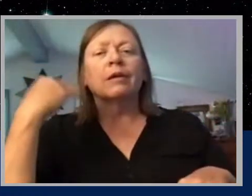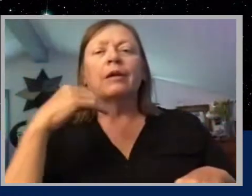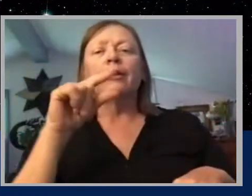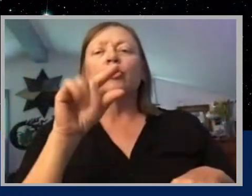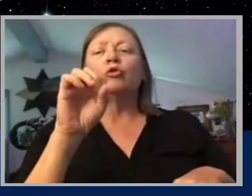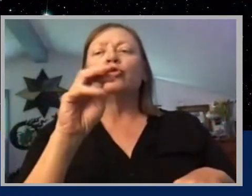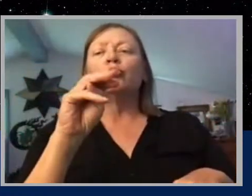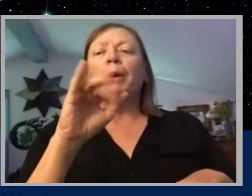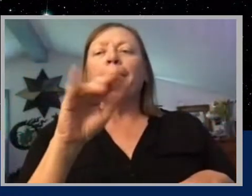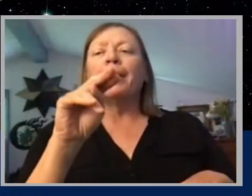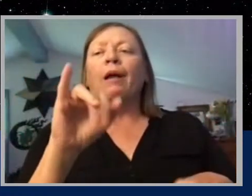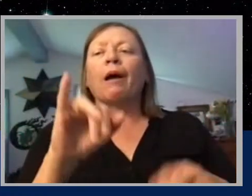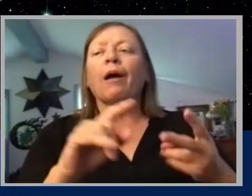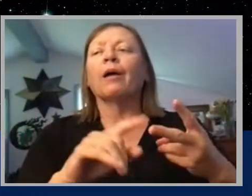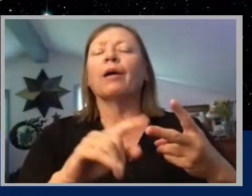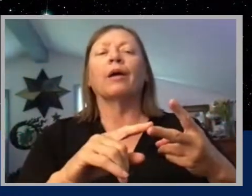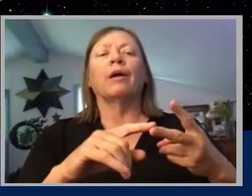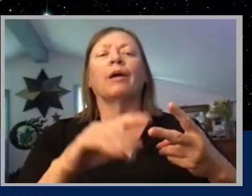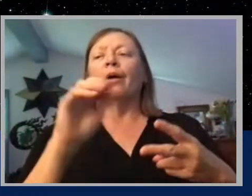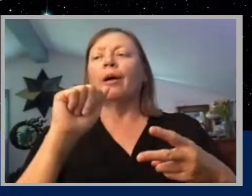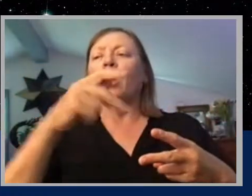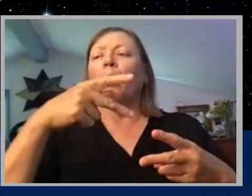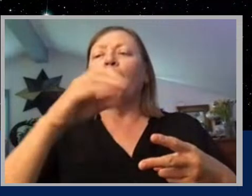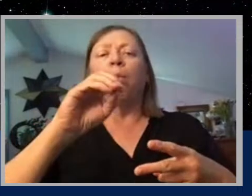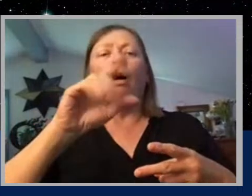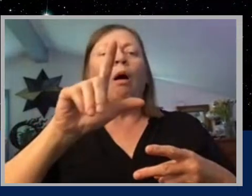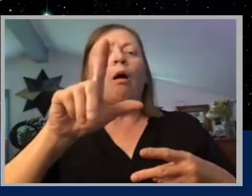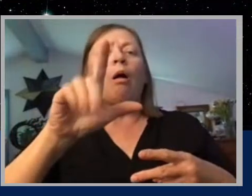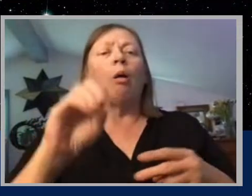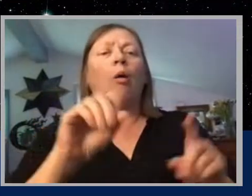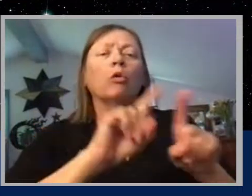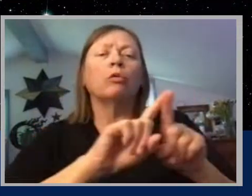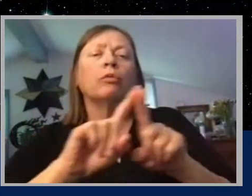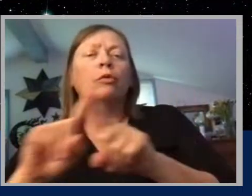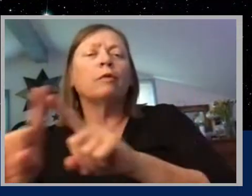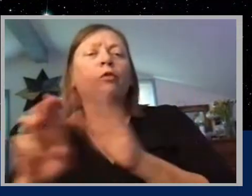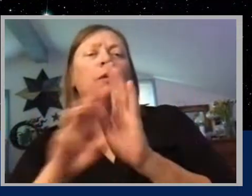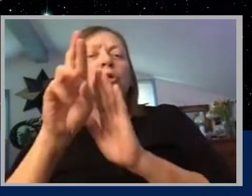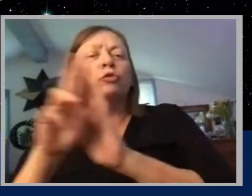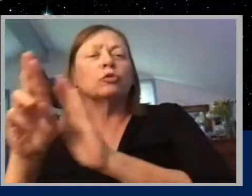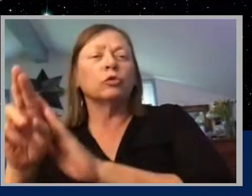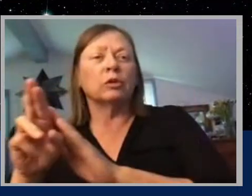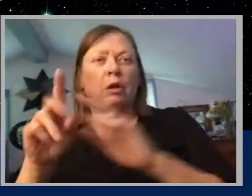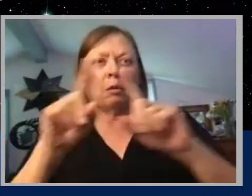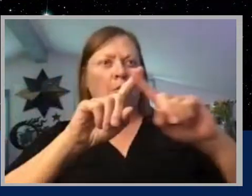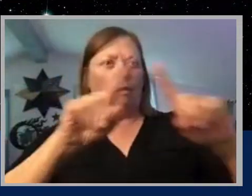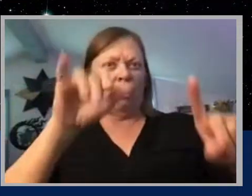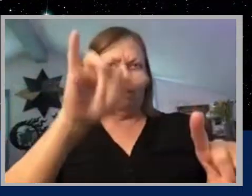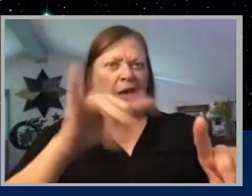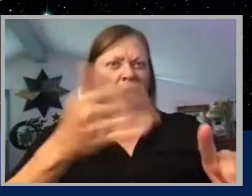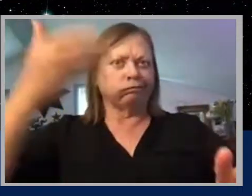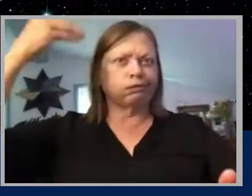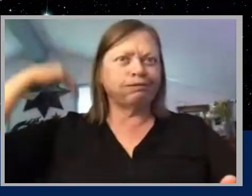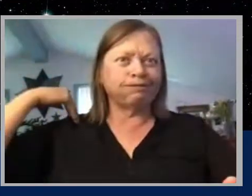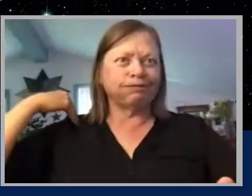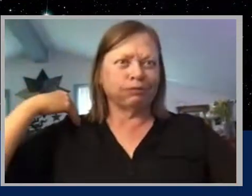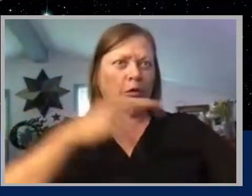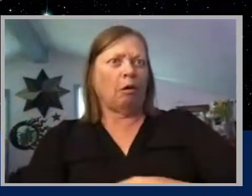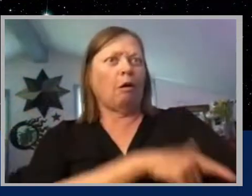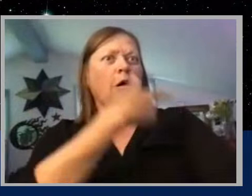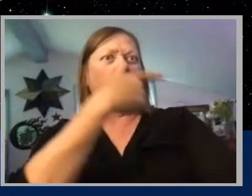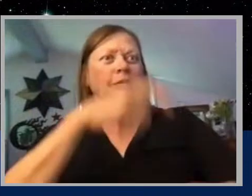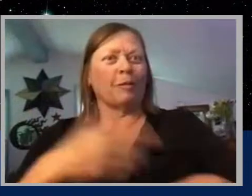in the future Apollo missions. It had been a long time since we had actually done manned